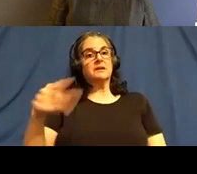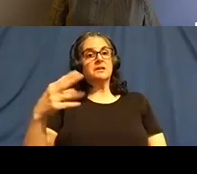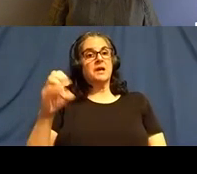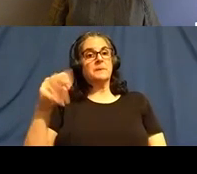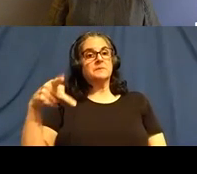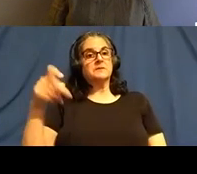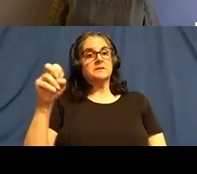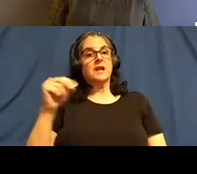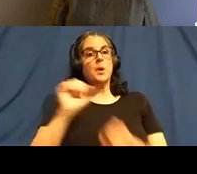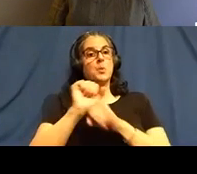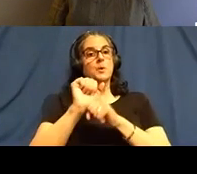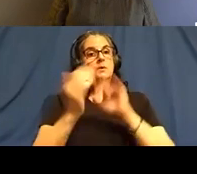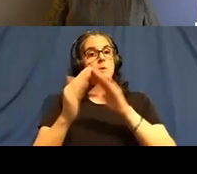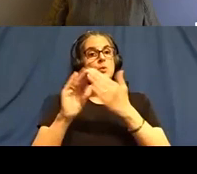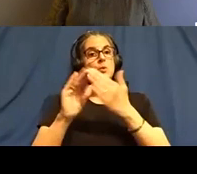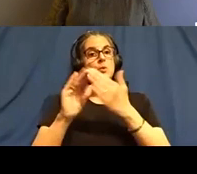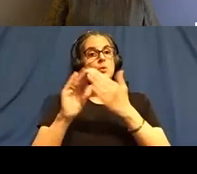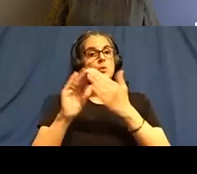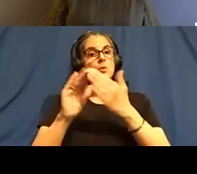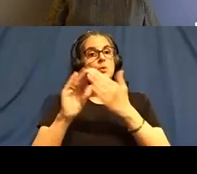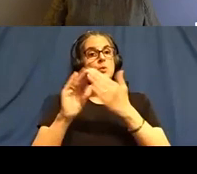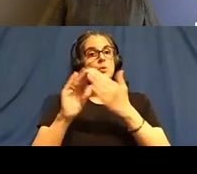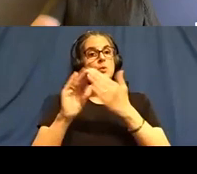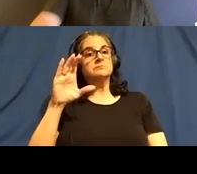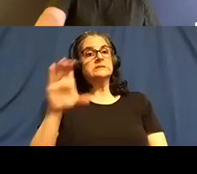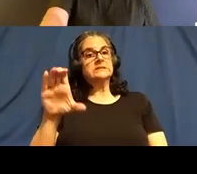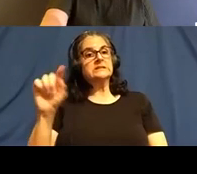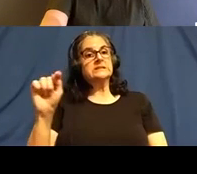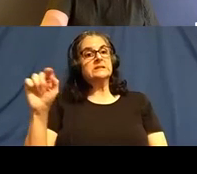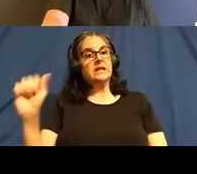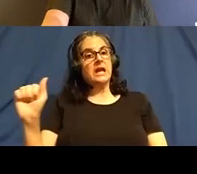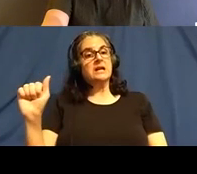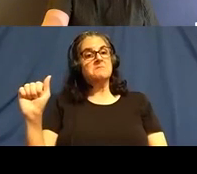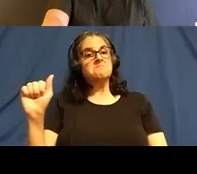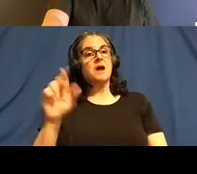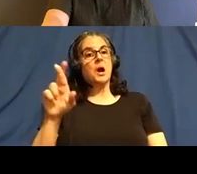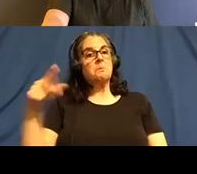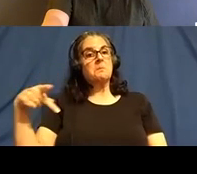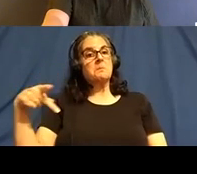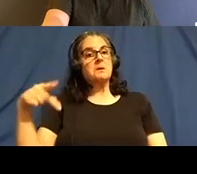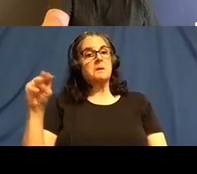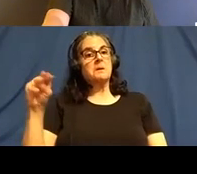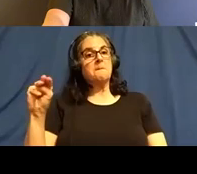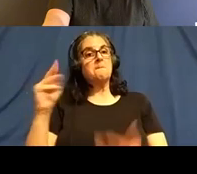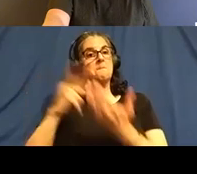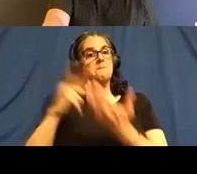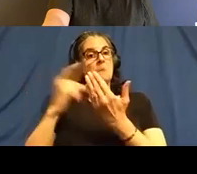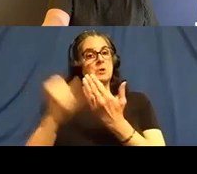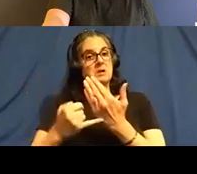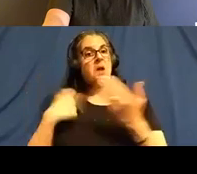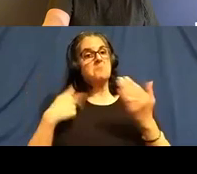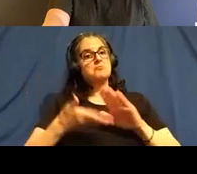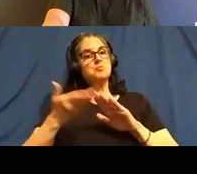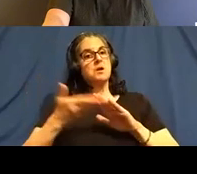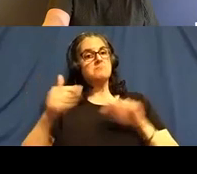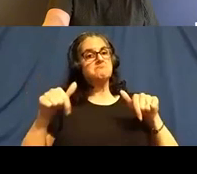project, and I'll be moderating this town hall. Before we get started, I'm going to take a moment to explain